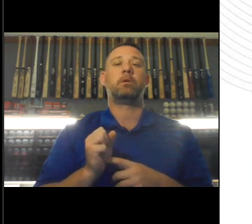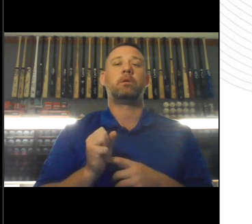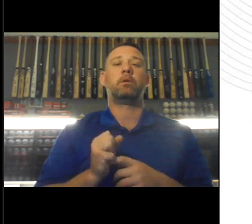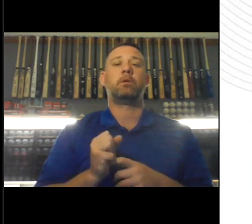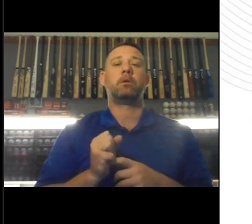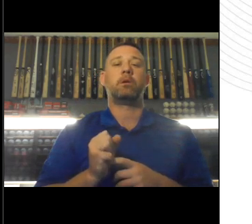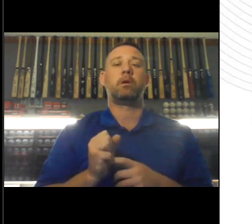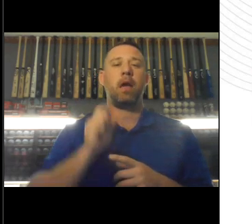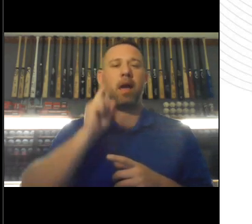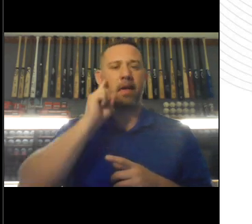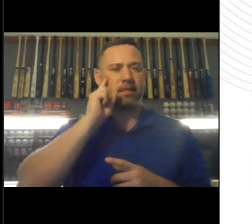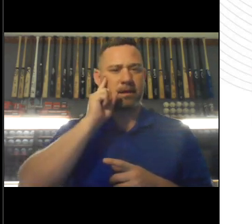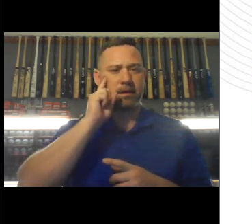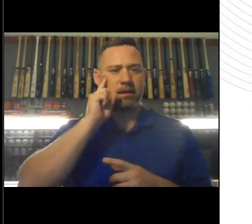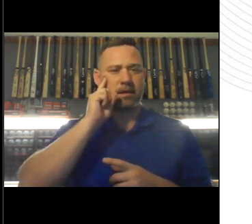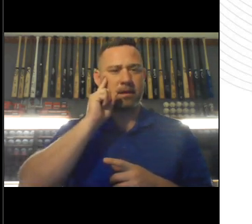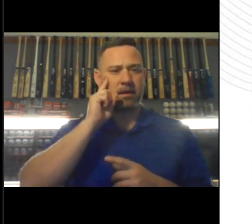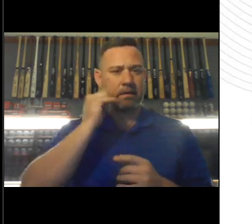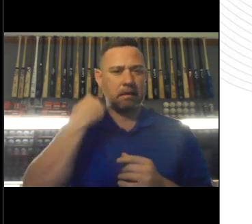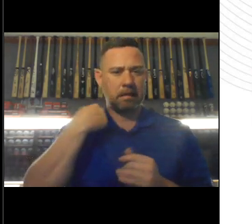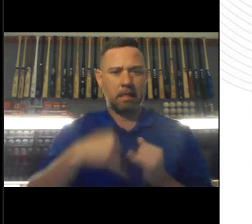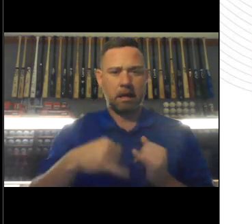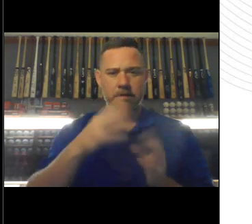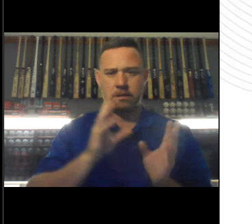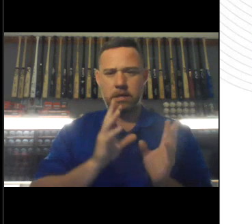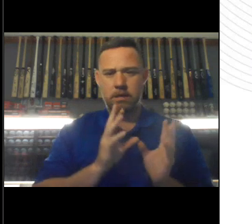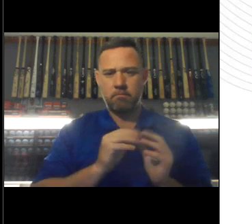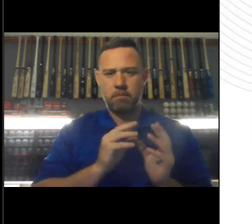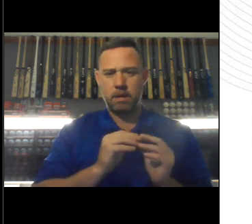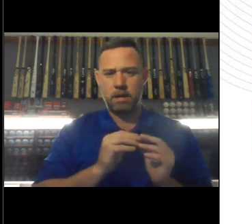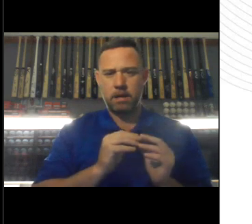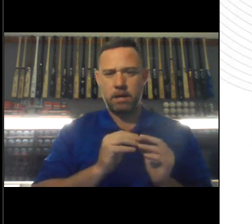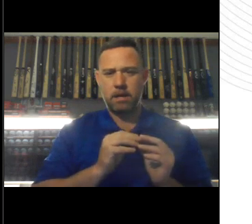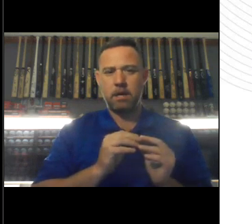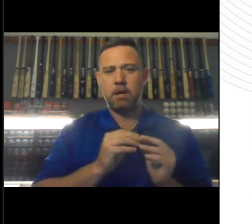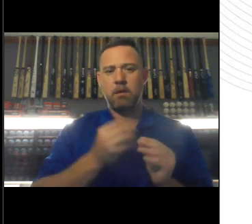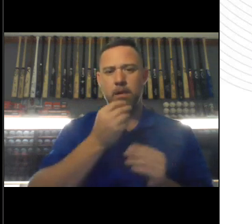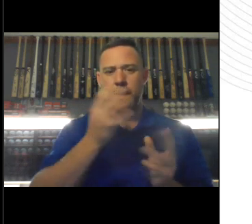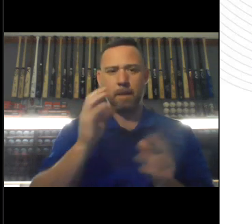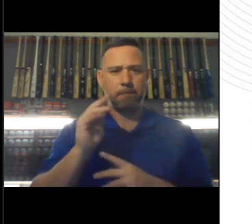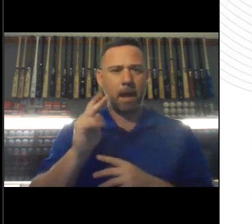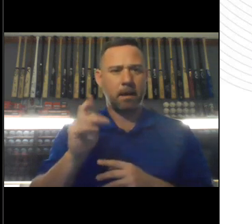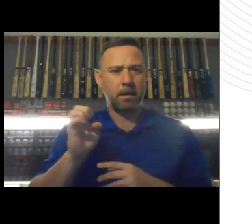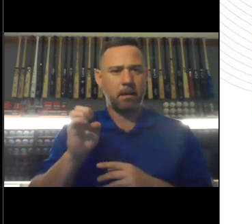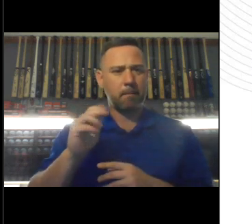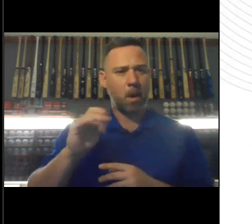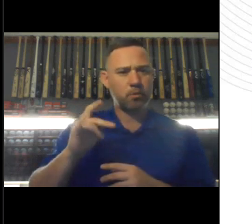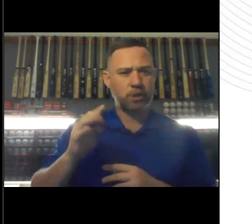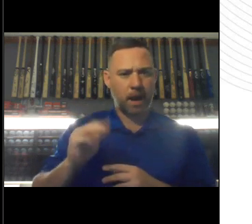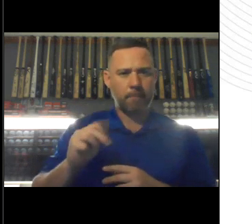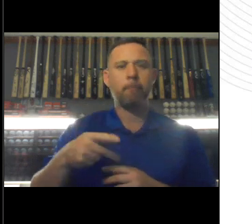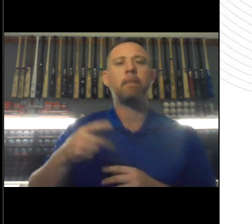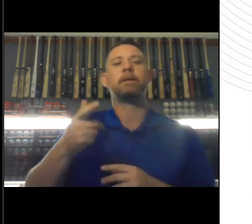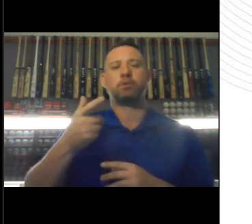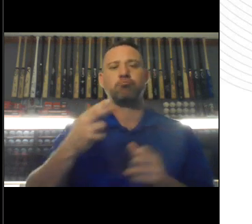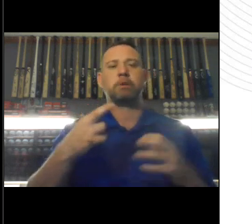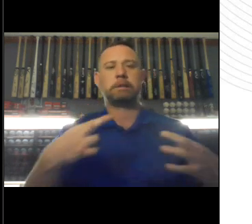think last meeting we had let it known that Mike Beauchamp is retiring here very